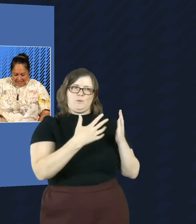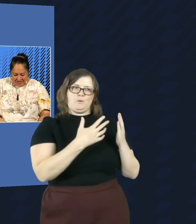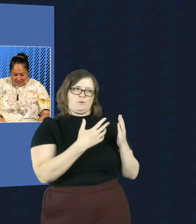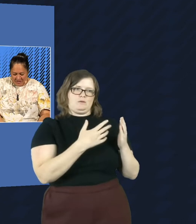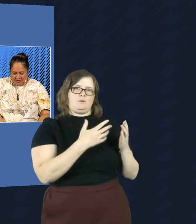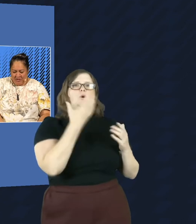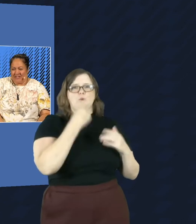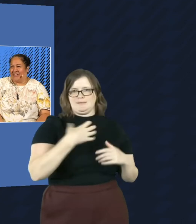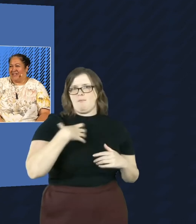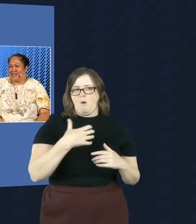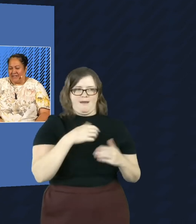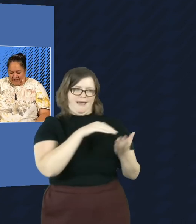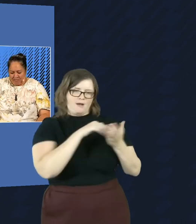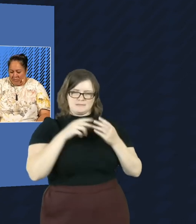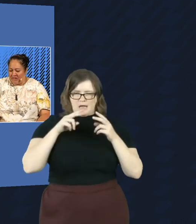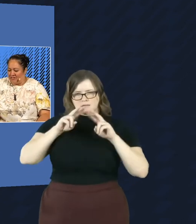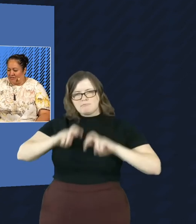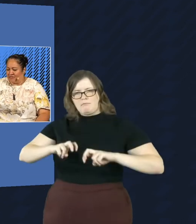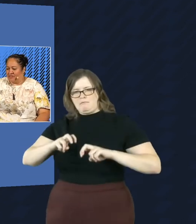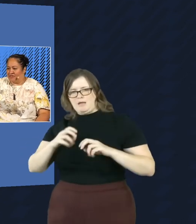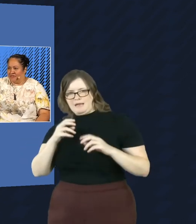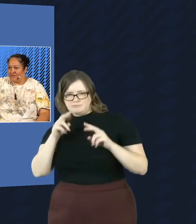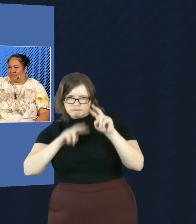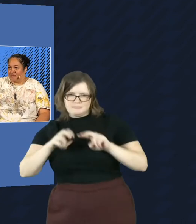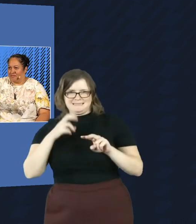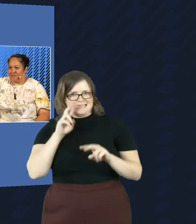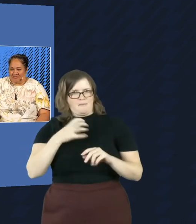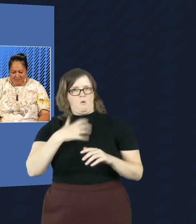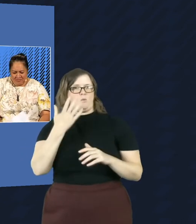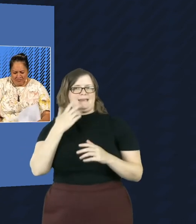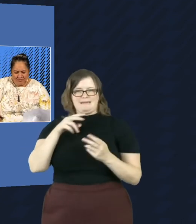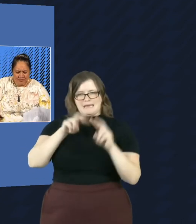assessing applications. Yeah, all right.